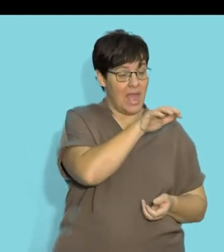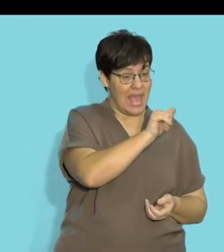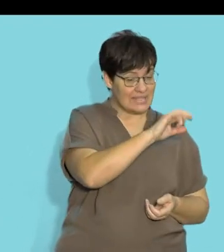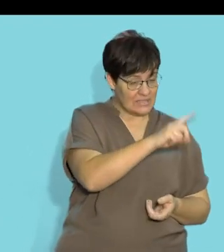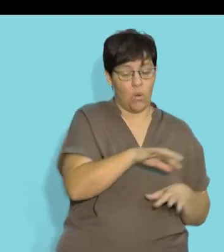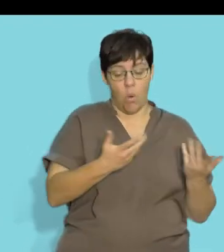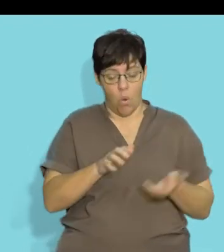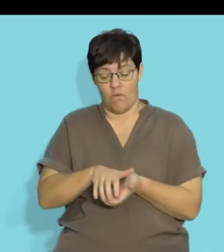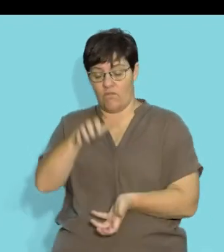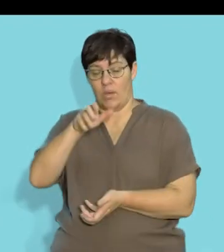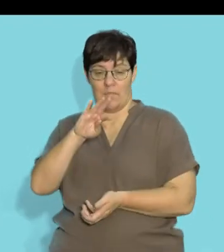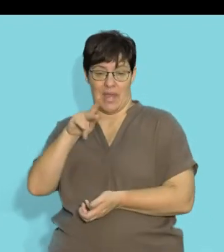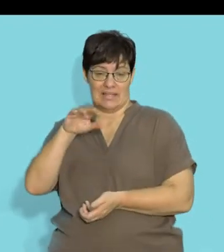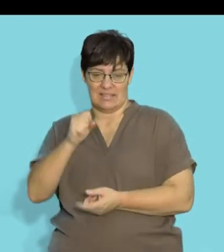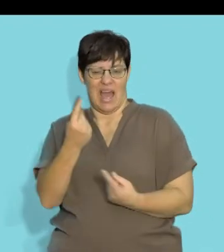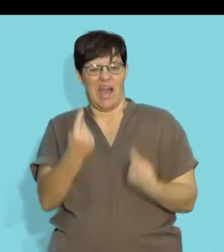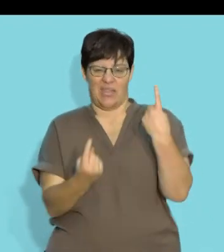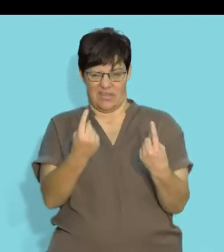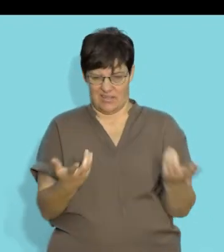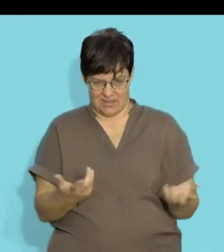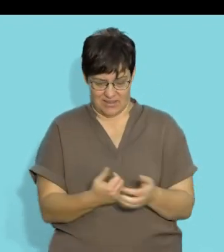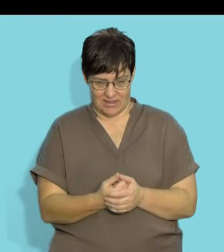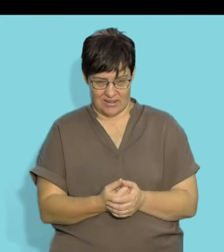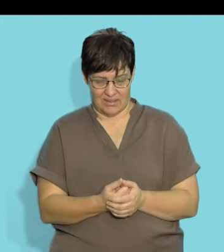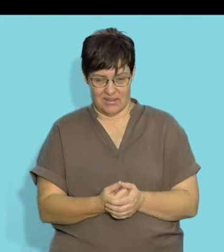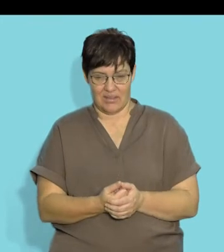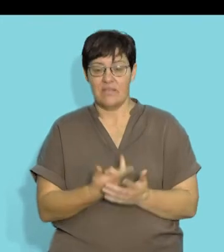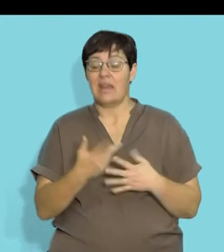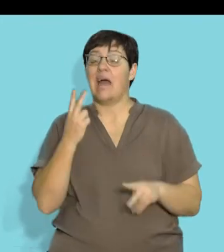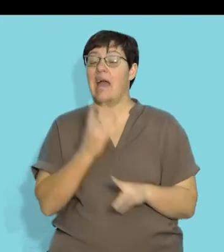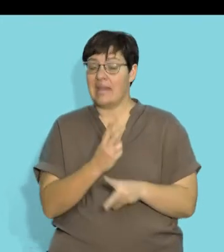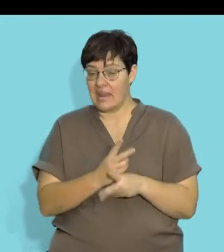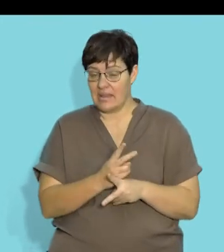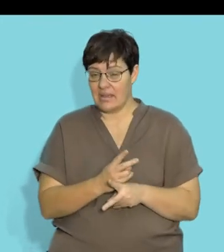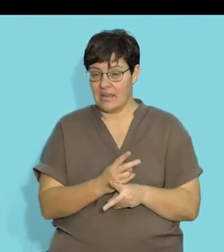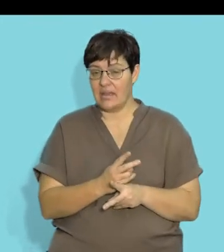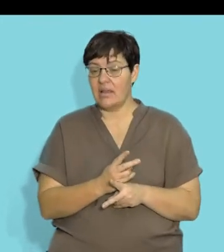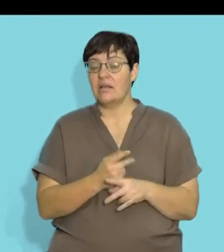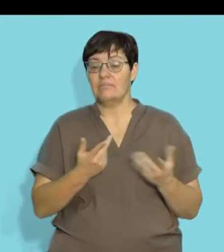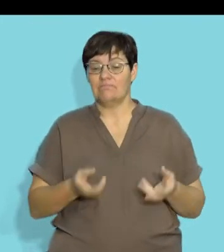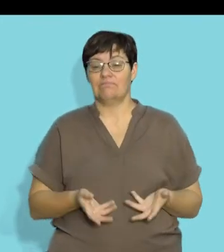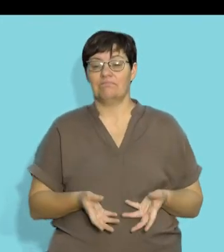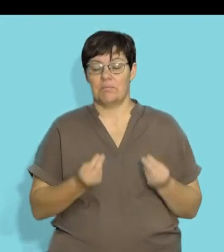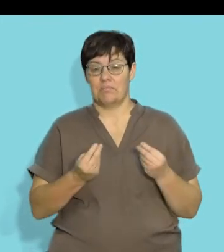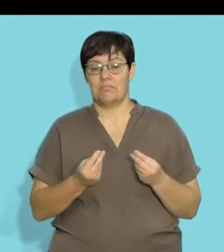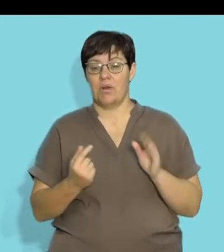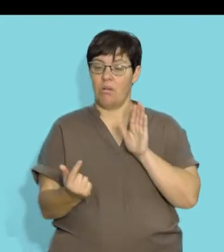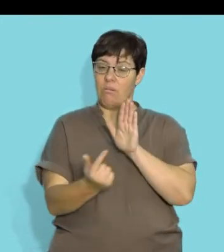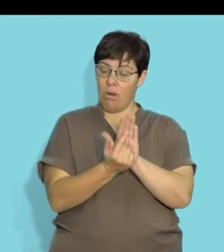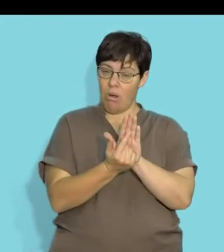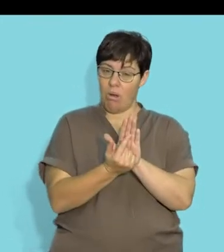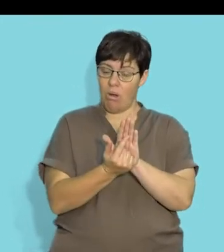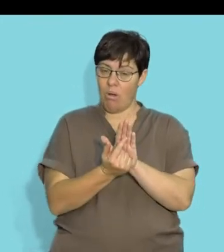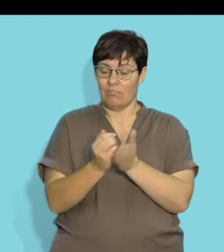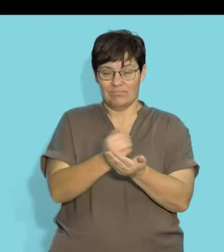base. It can be one of the two. And then again, very, very important, when it comes to the law of conservation of matter, we know